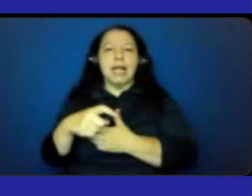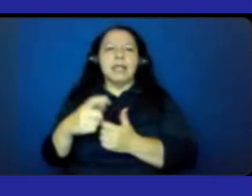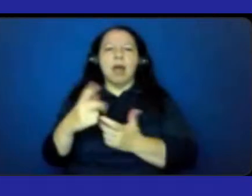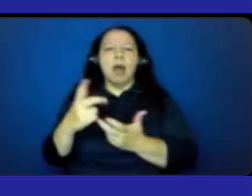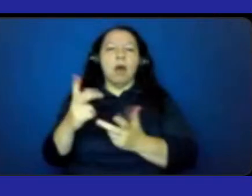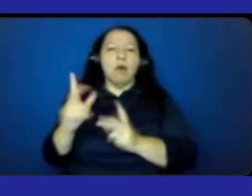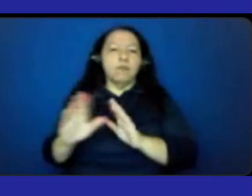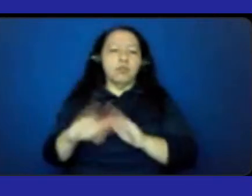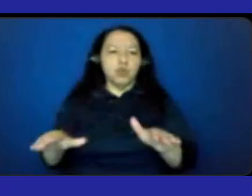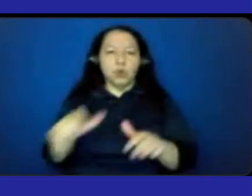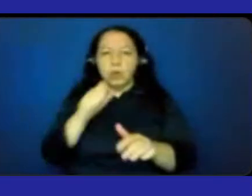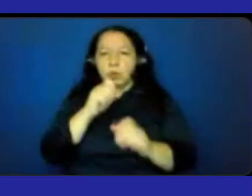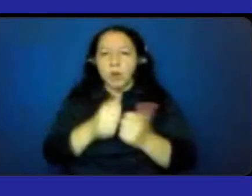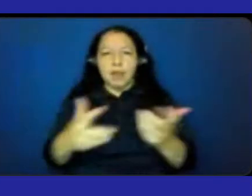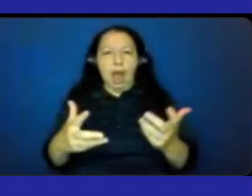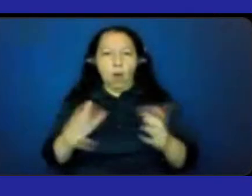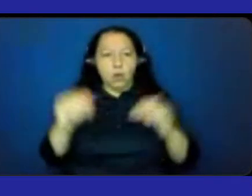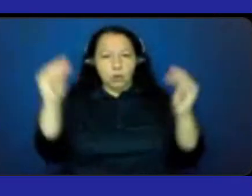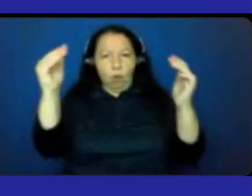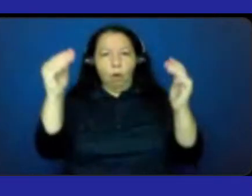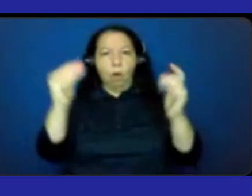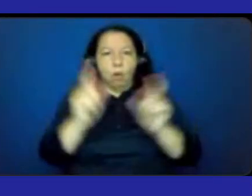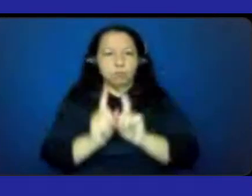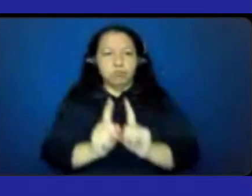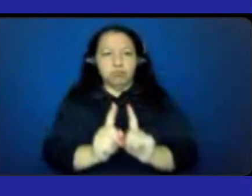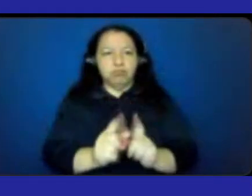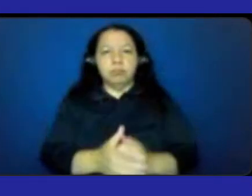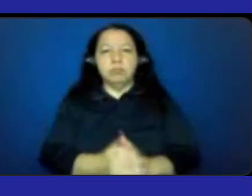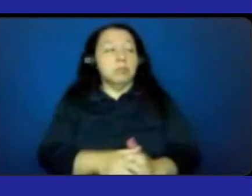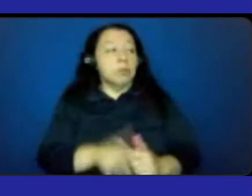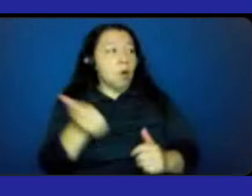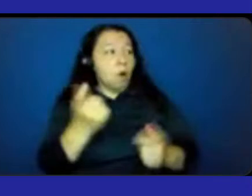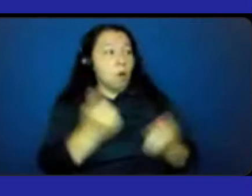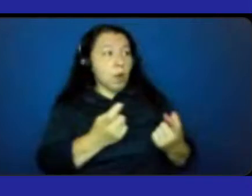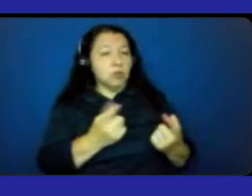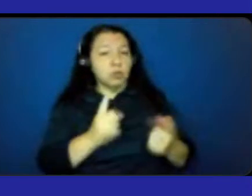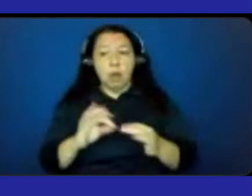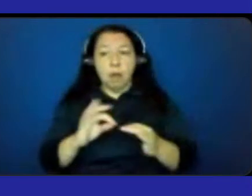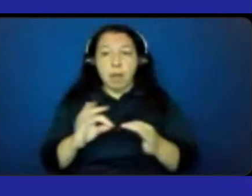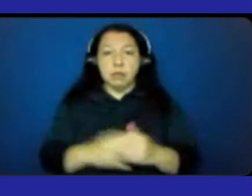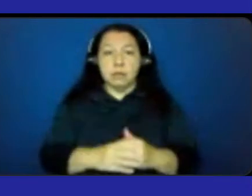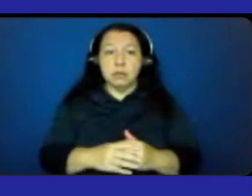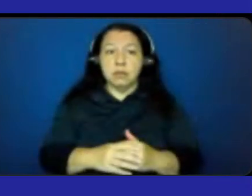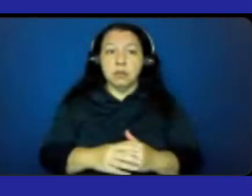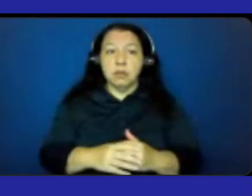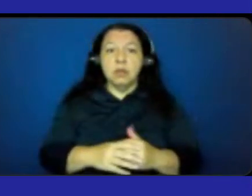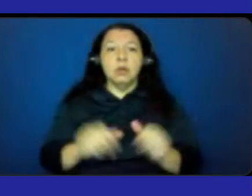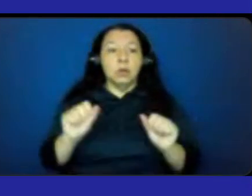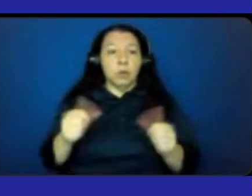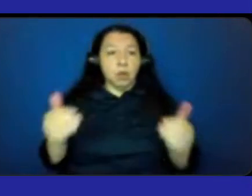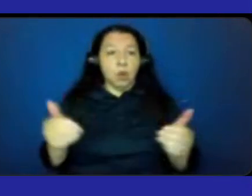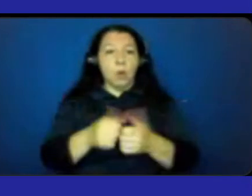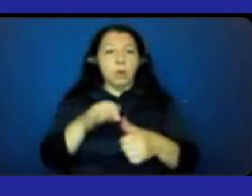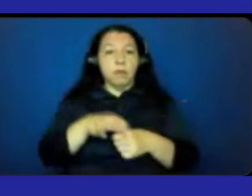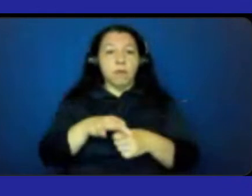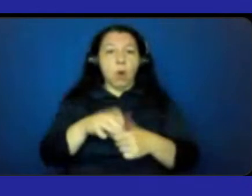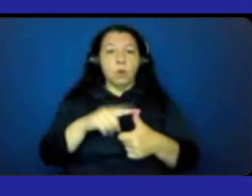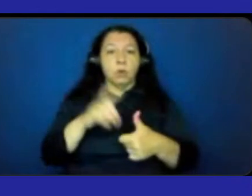All right, any other questions, comments? All right, if not, we can go to a vote. Dr. Martone?